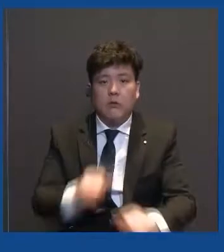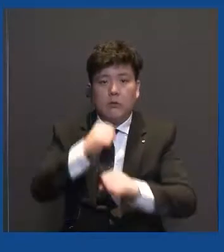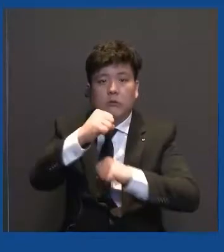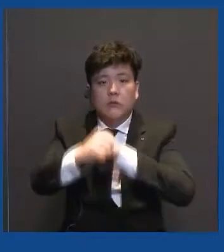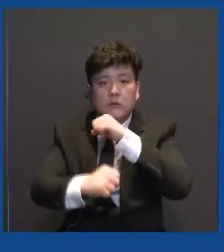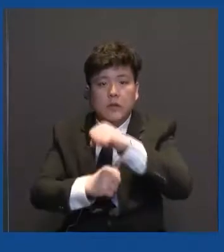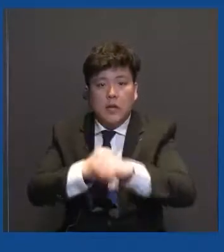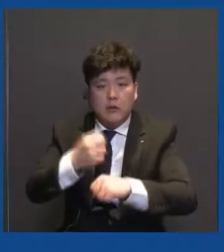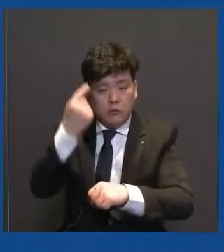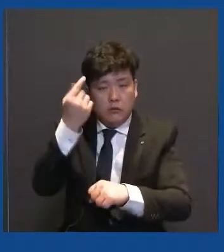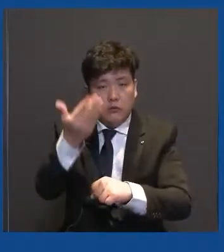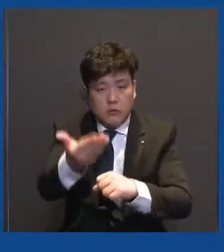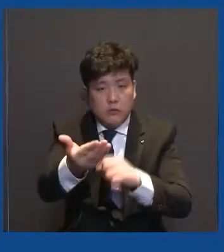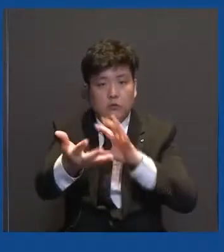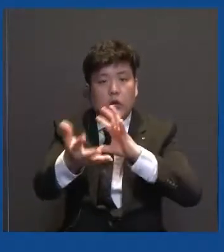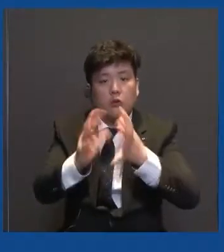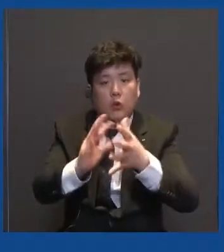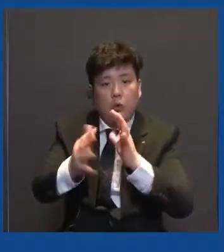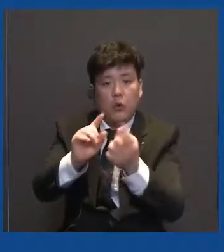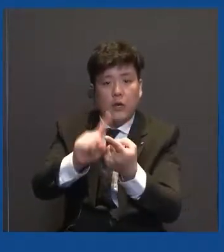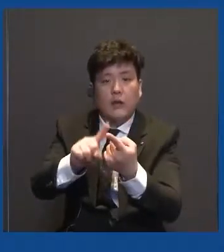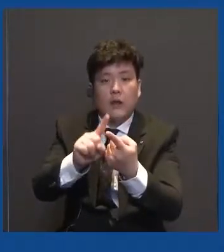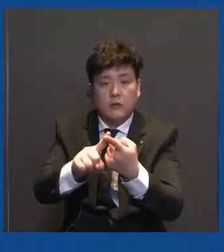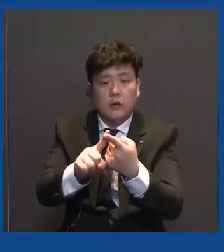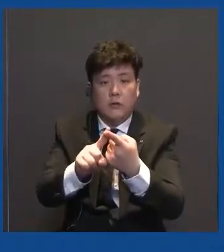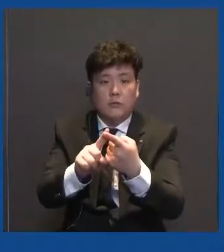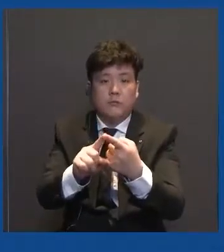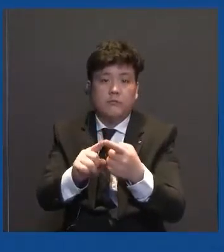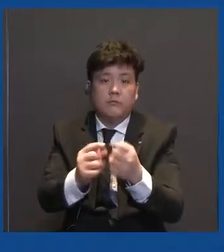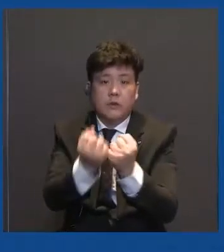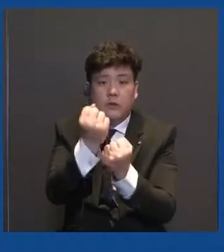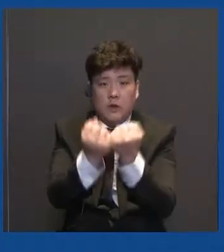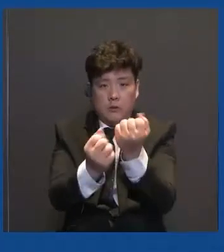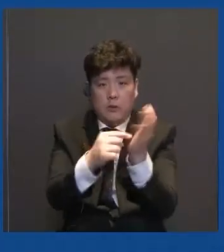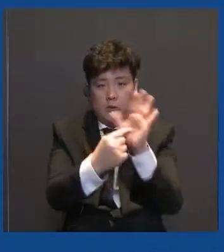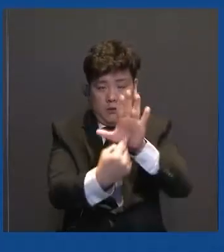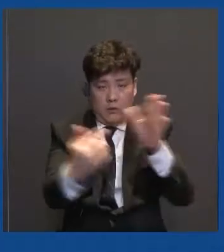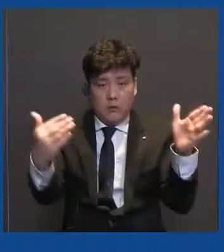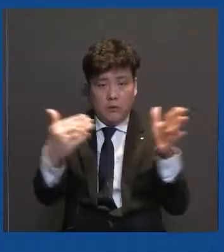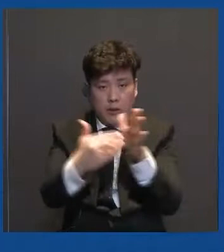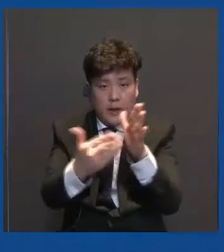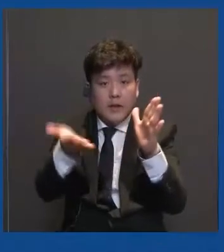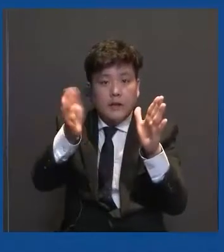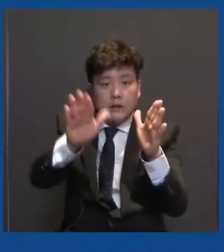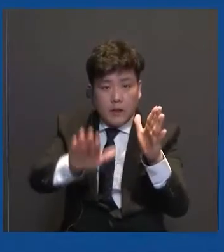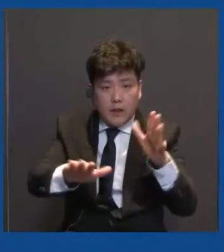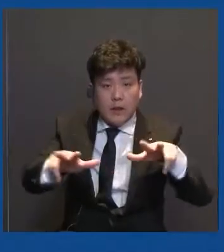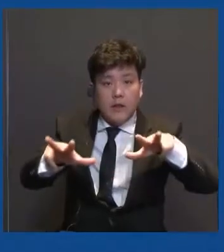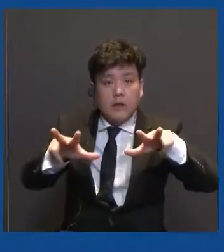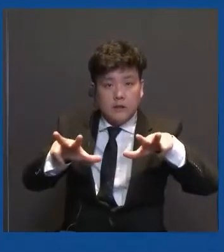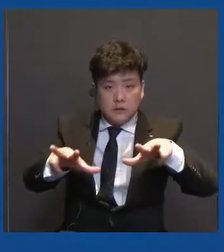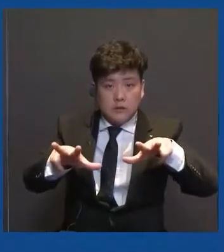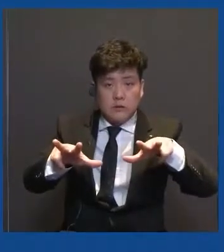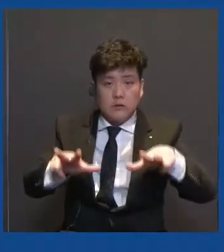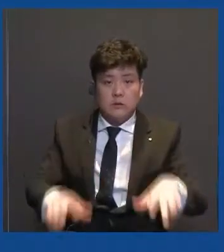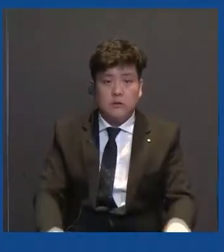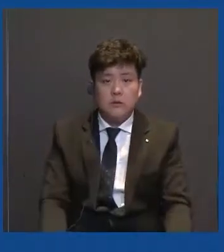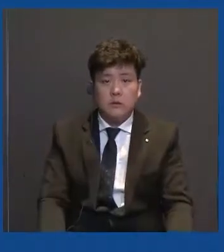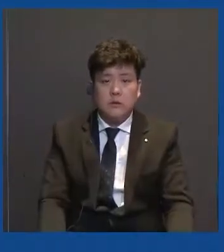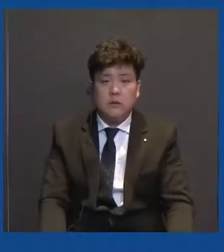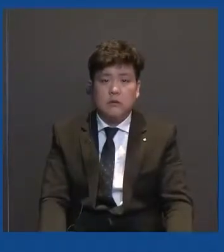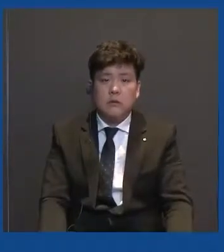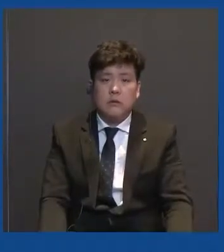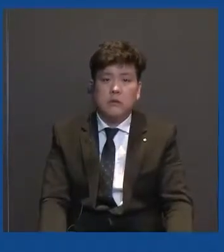discussant would be connecting via Zoom. And we also had some remarks about how to raise questions, but